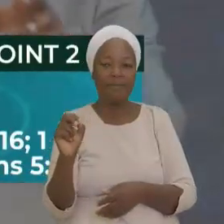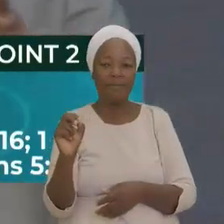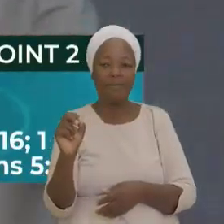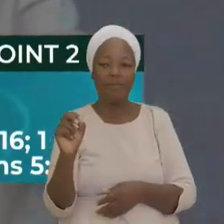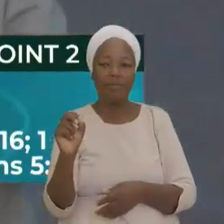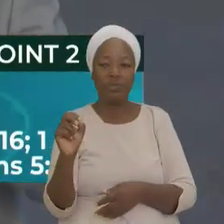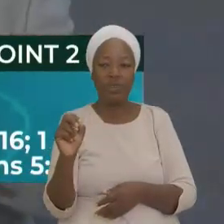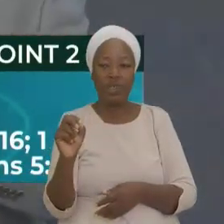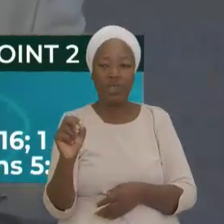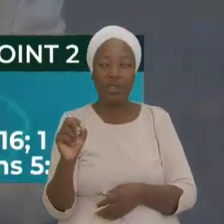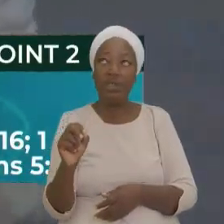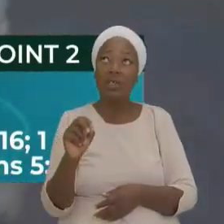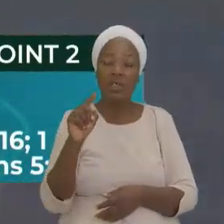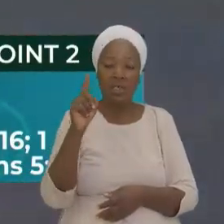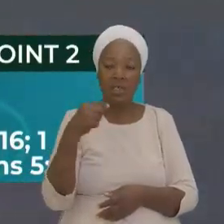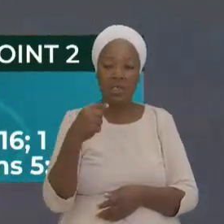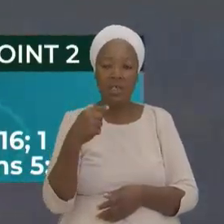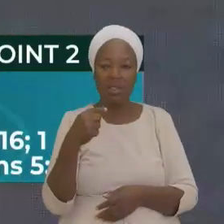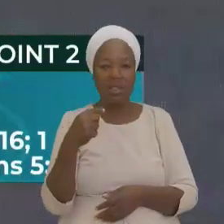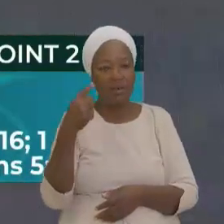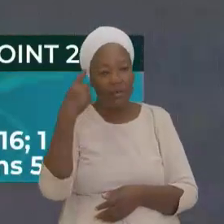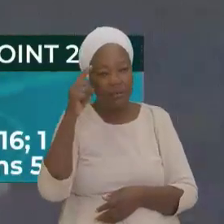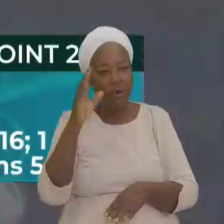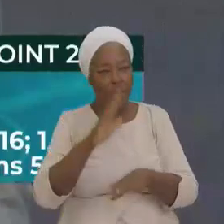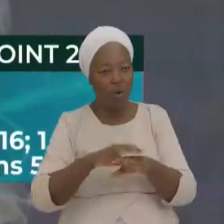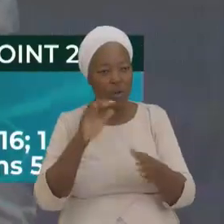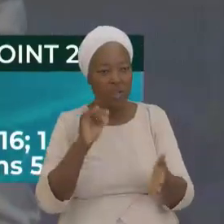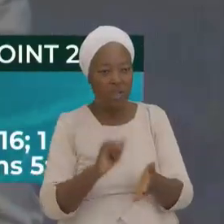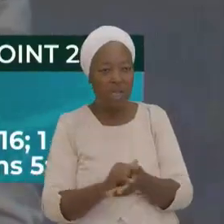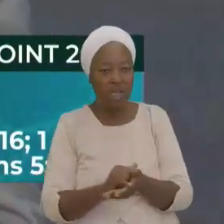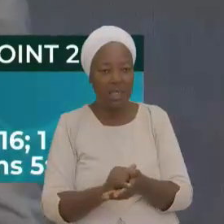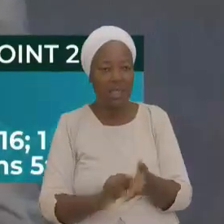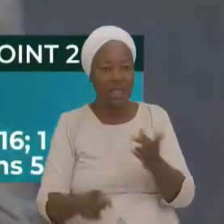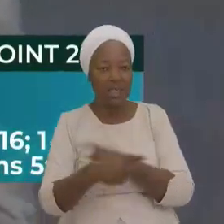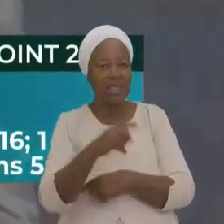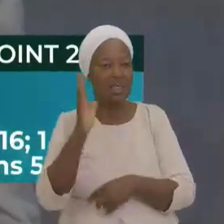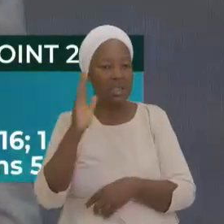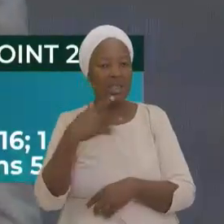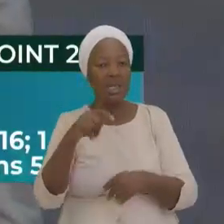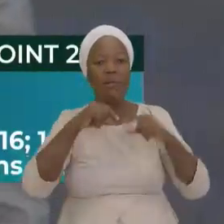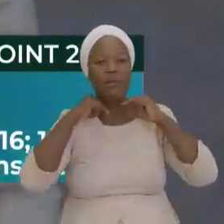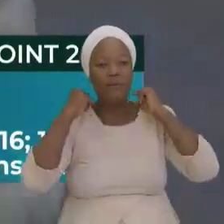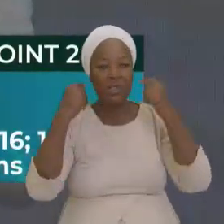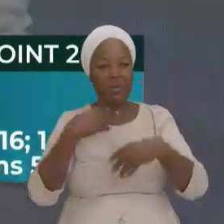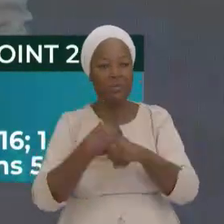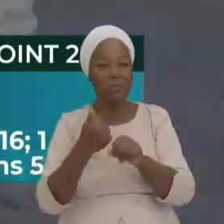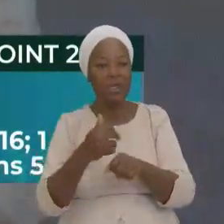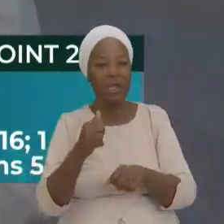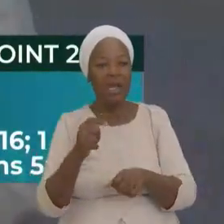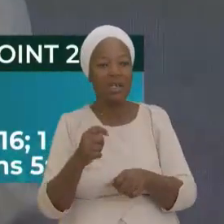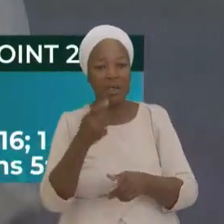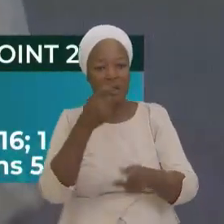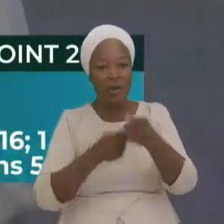It says, "For on that day shall the priest make an atonement for you,